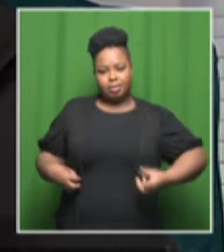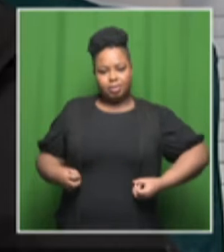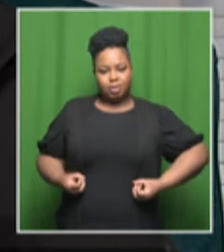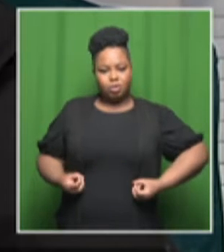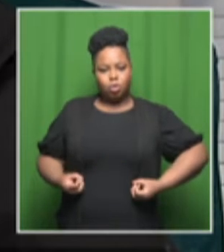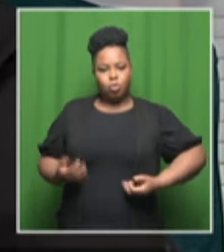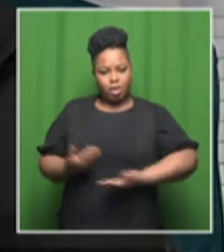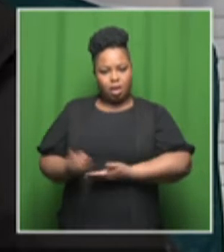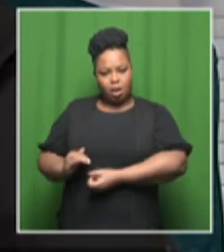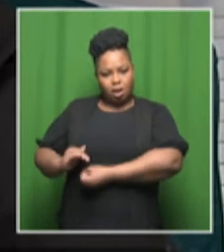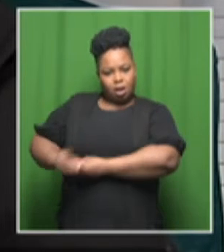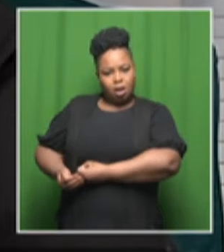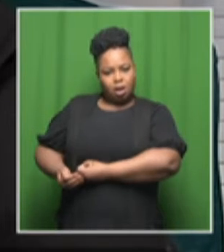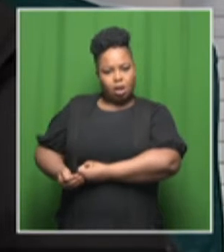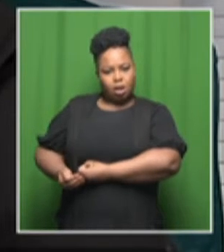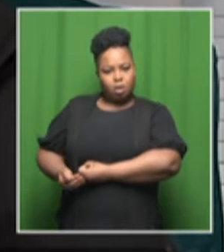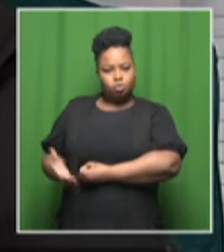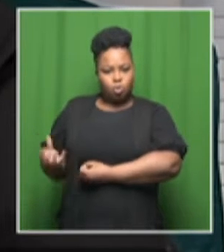etc.